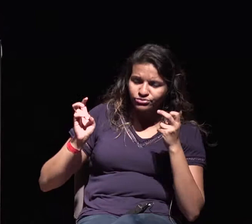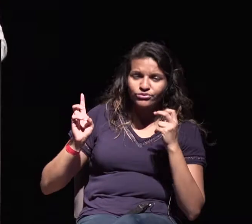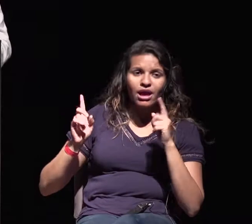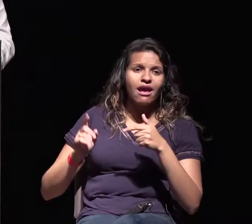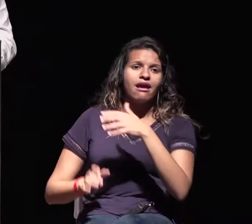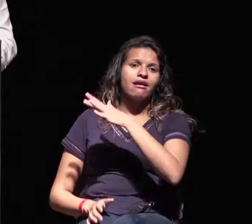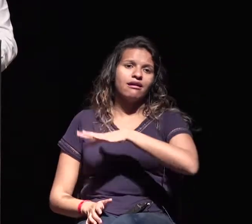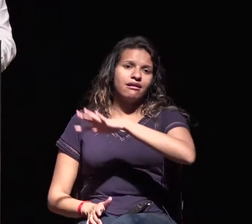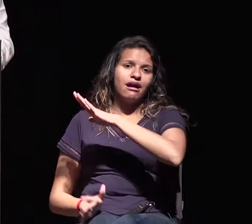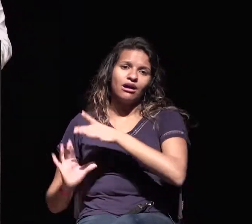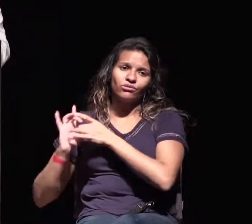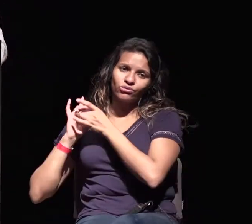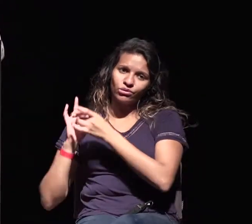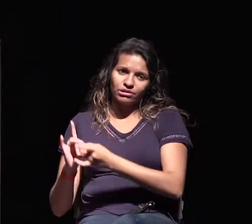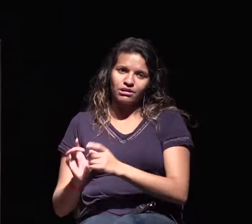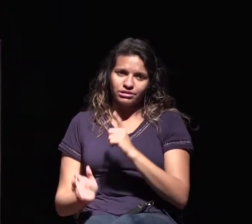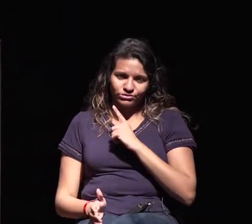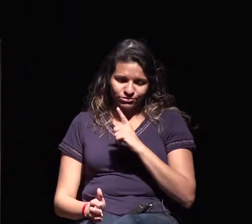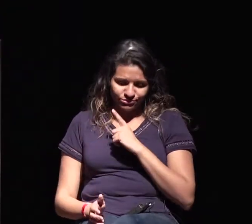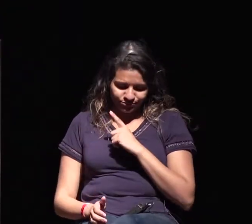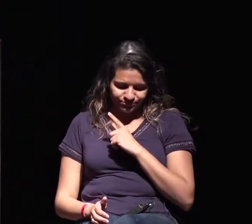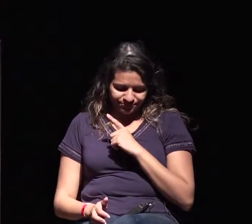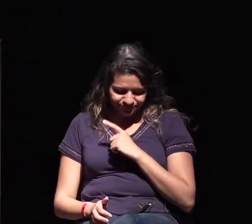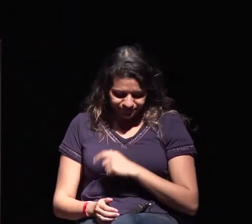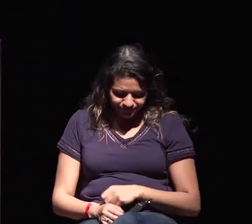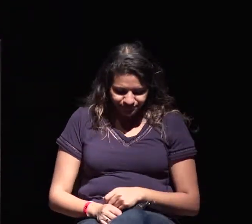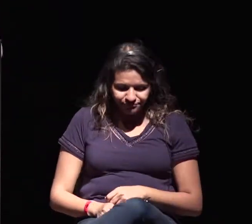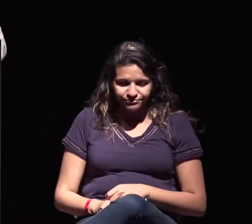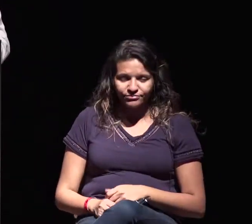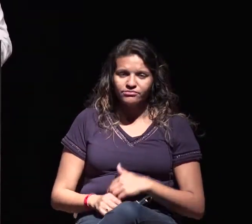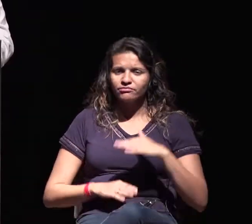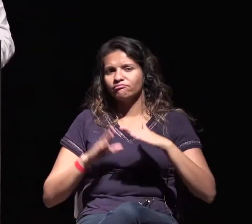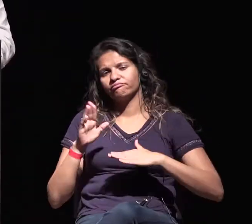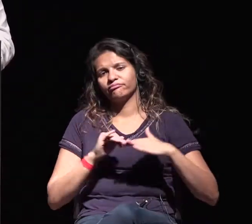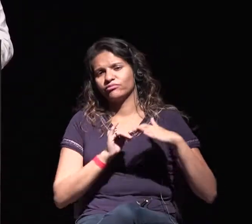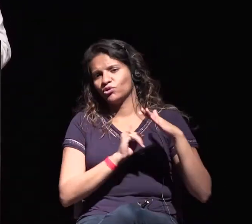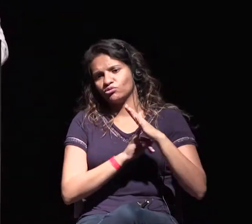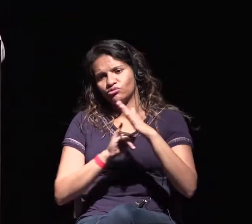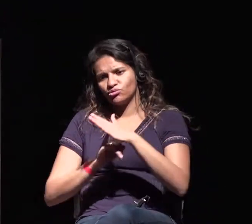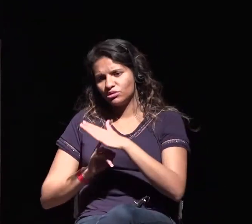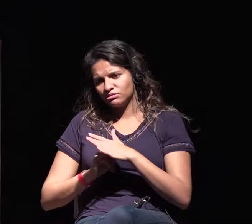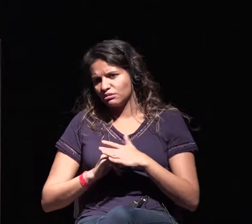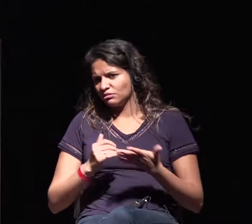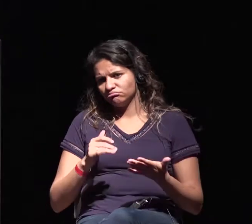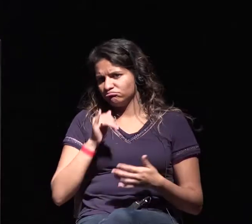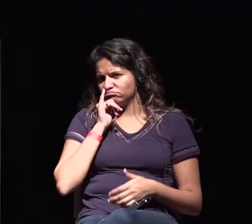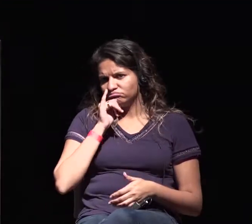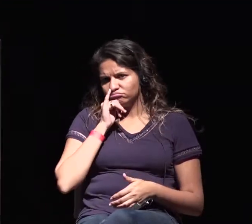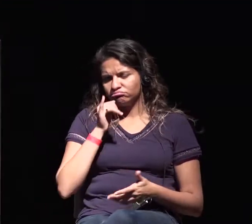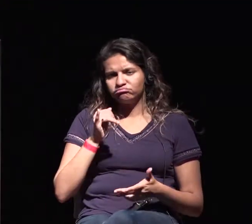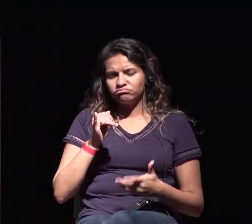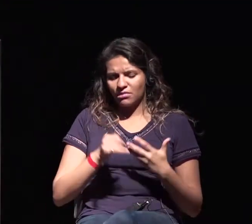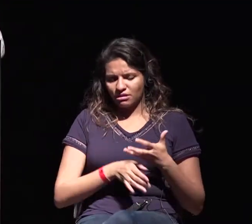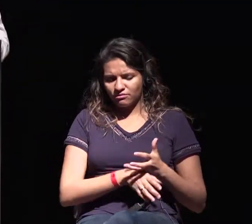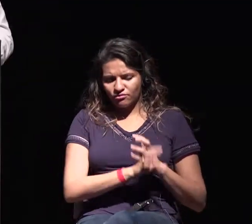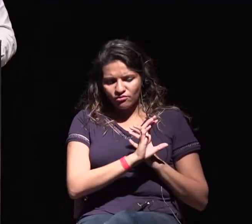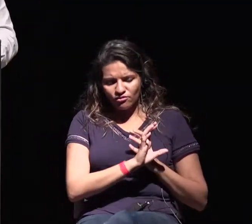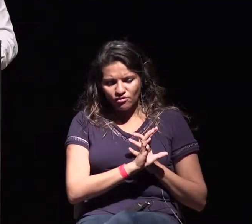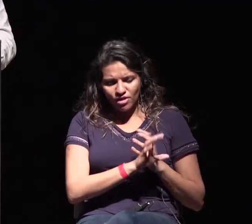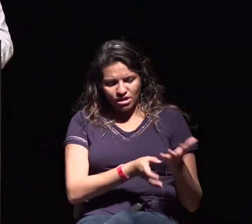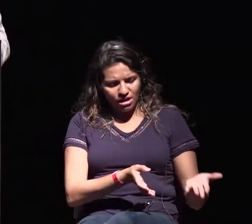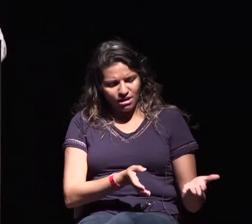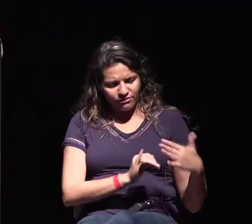of the institution corpses in the corpse of the institution. Le décor décore dans le corps